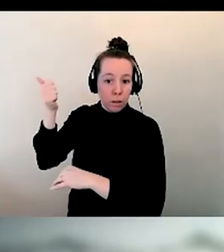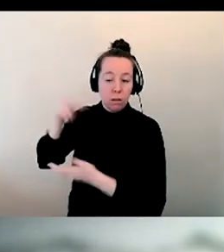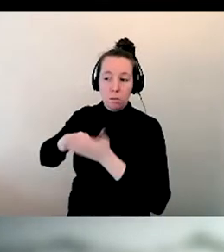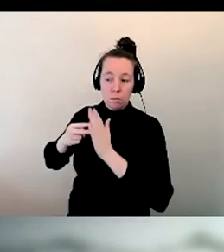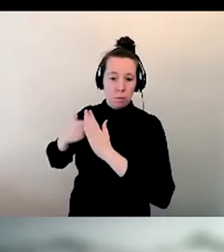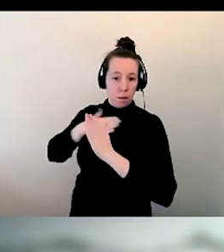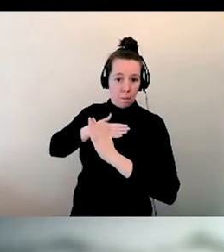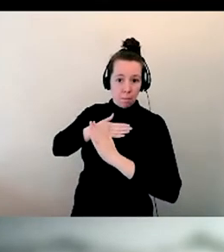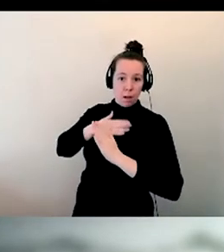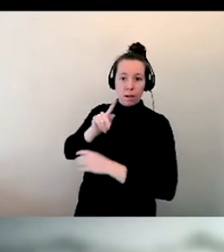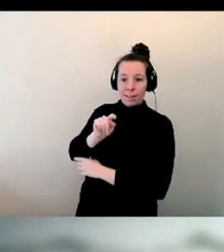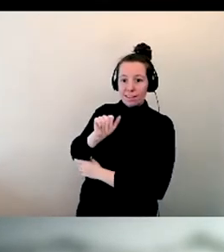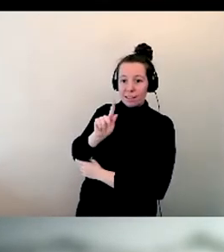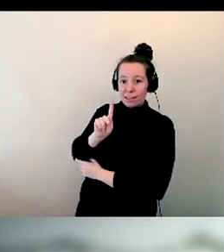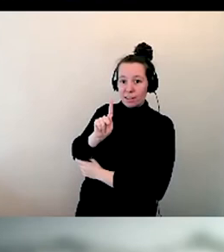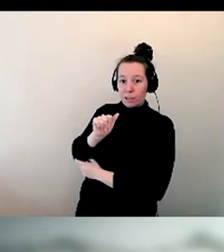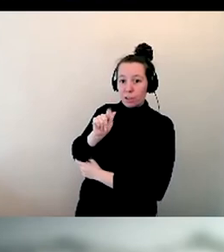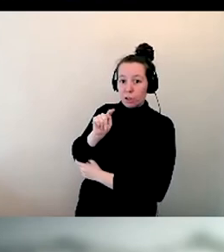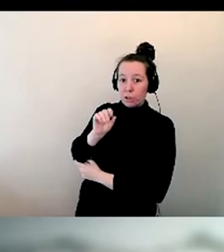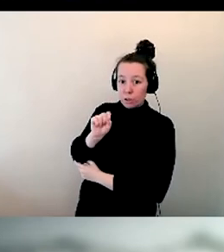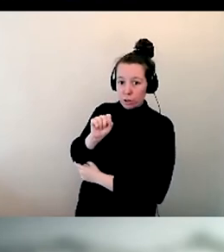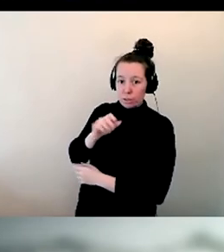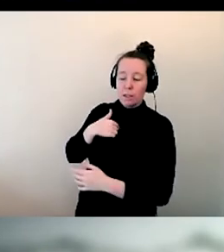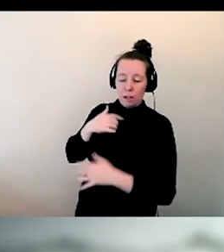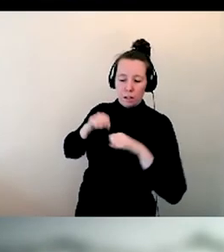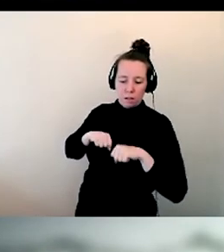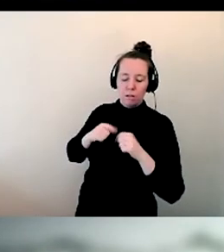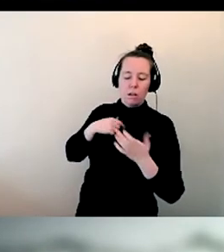reading their stuff by having people review the books.